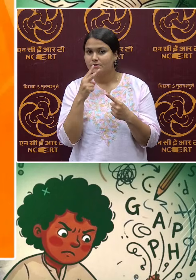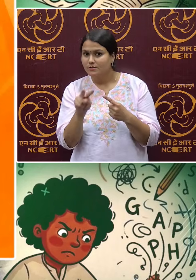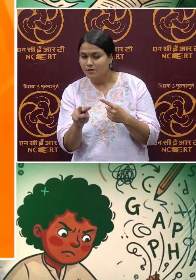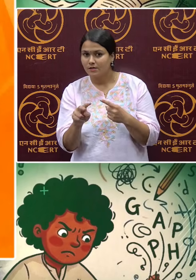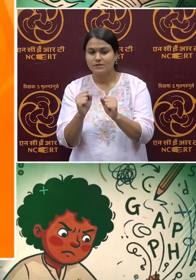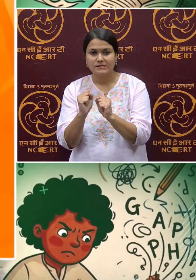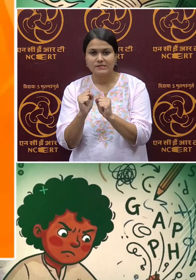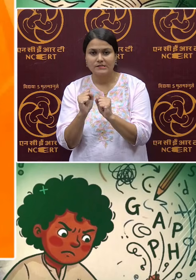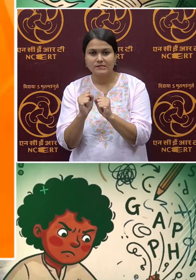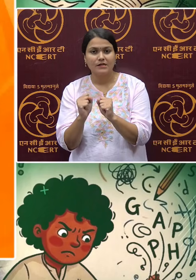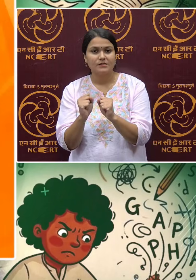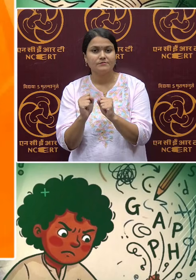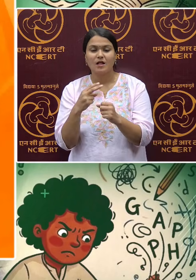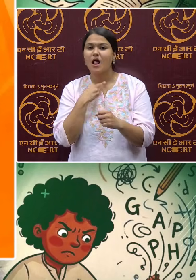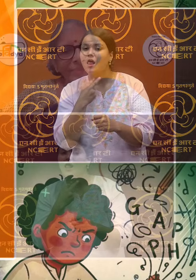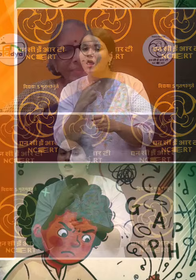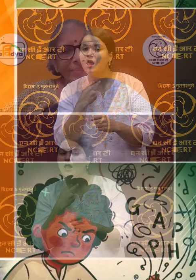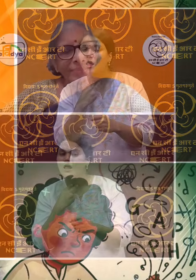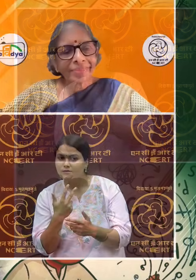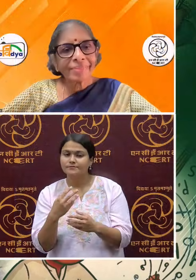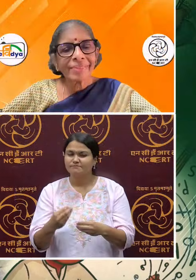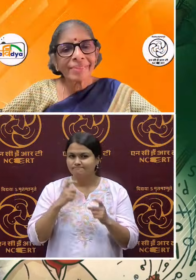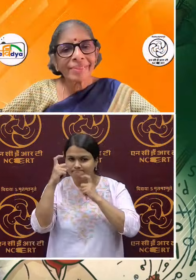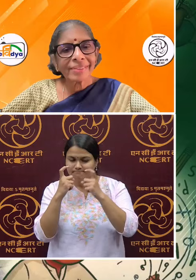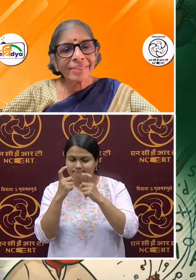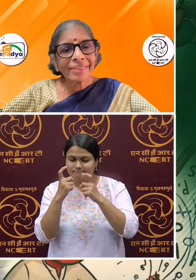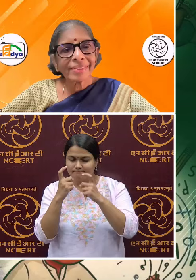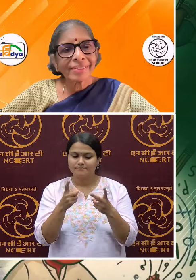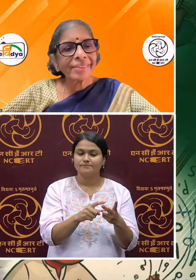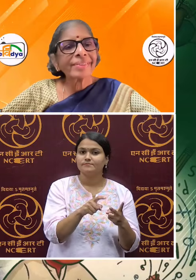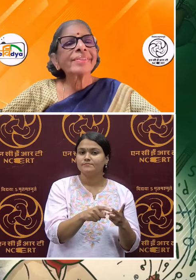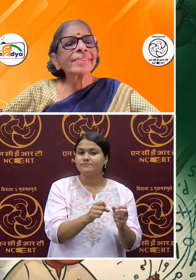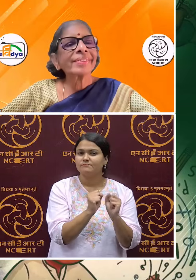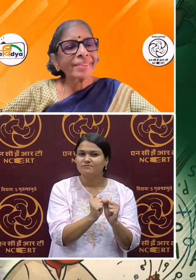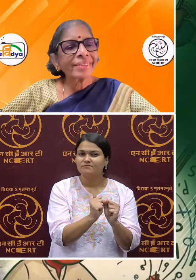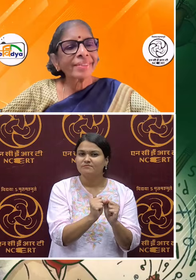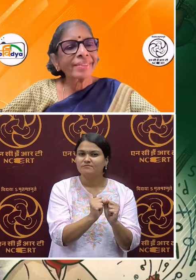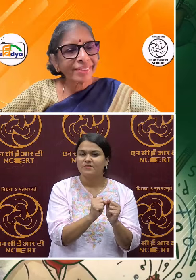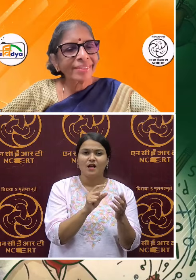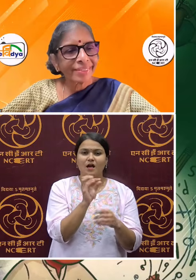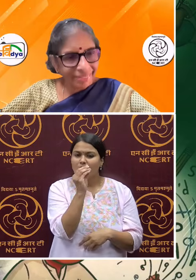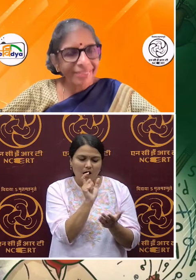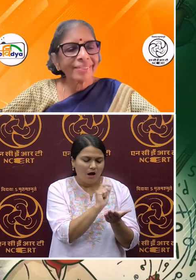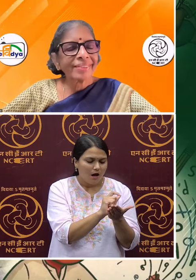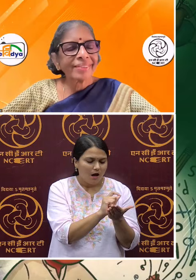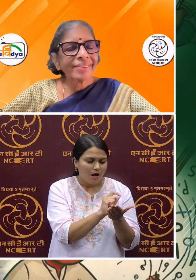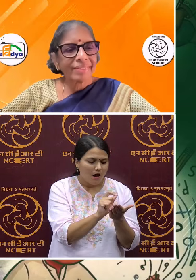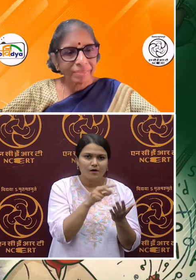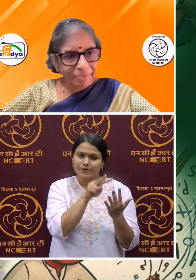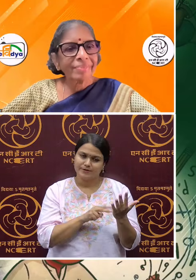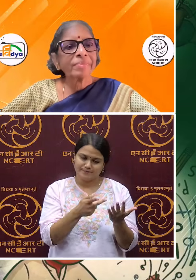is struggle with speaking, with expression, and on the other hand, there was a struggle between spelling it out and, of course,